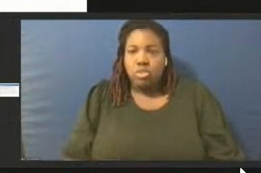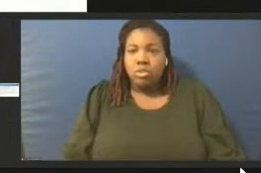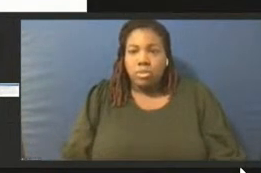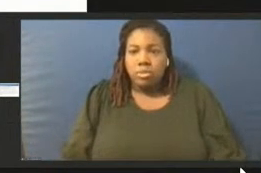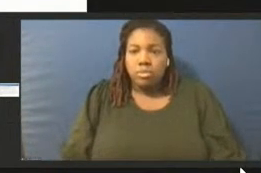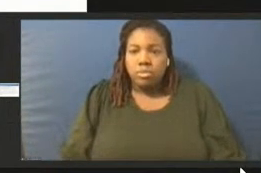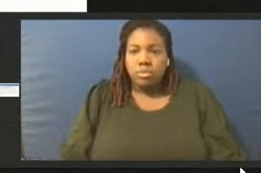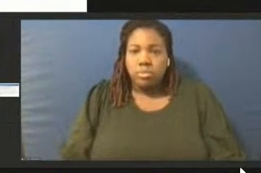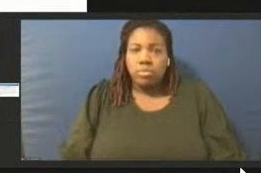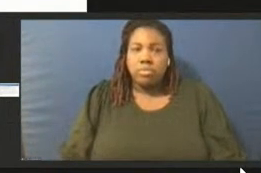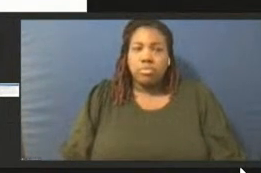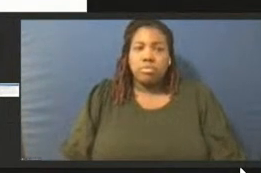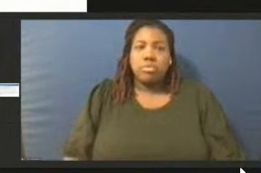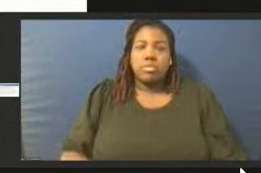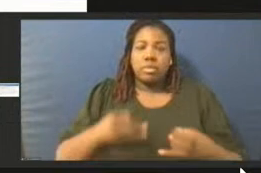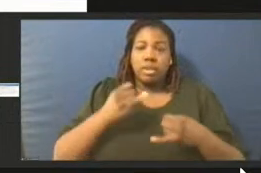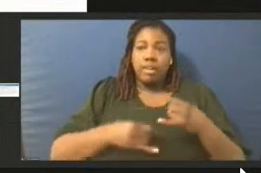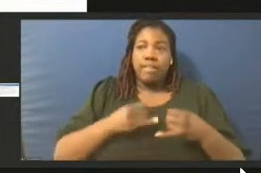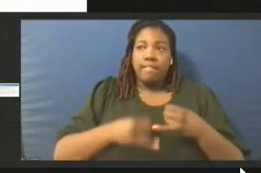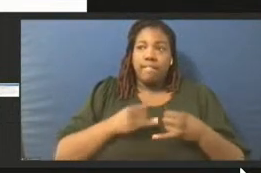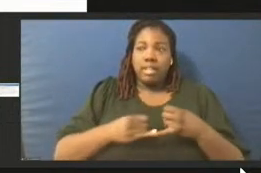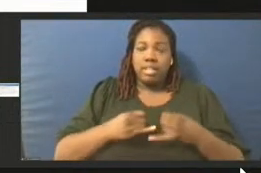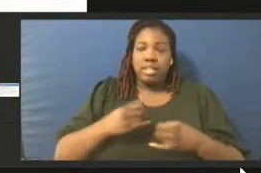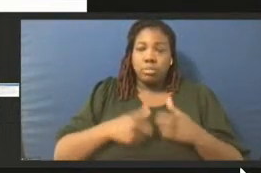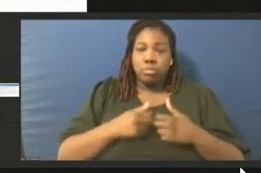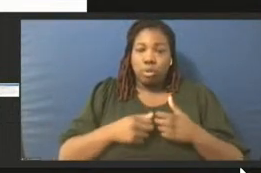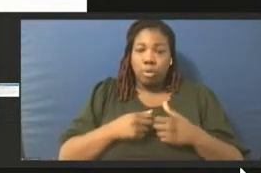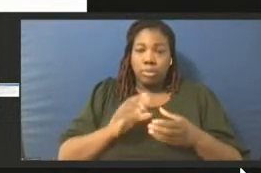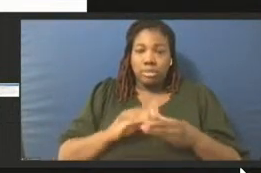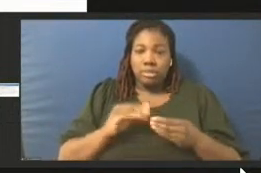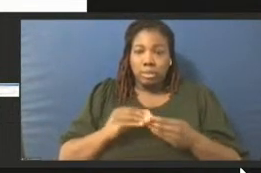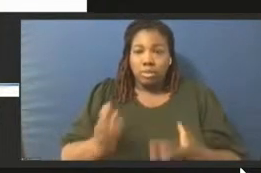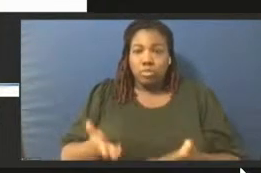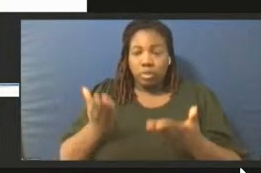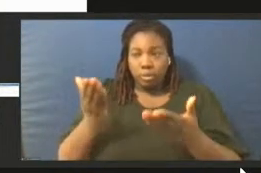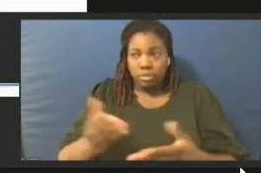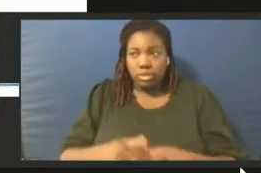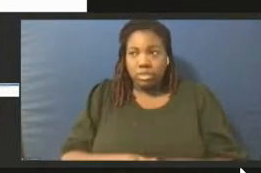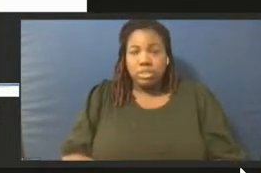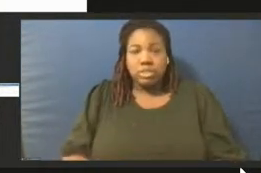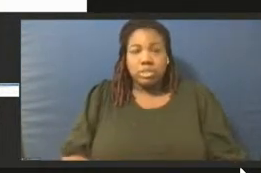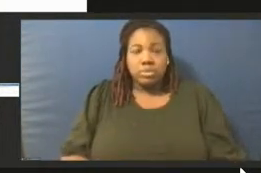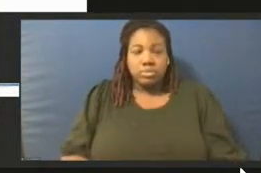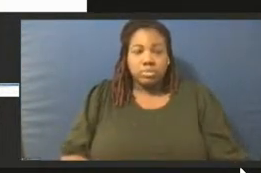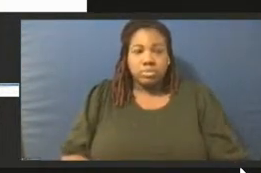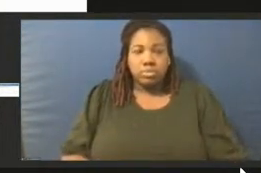Which brings me to my final problem statement and recommendations.